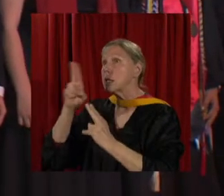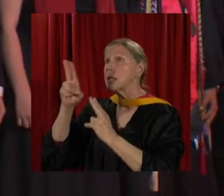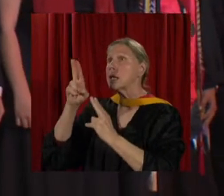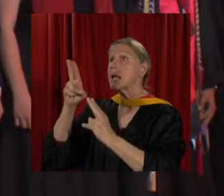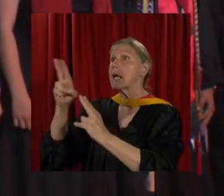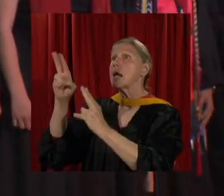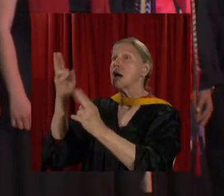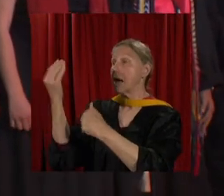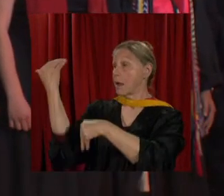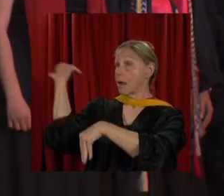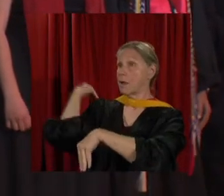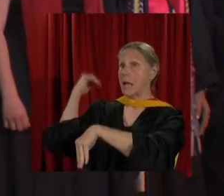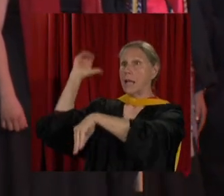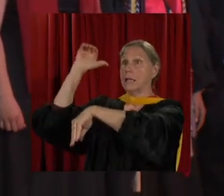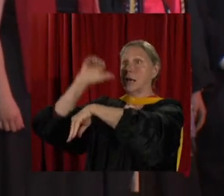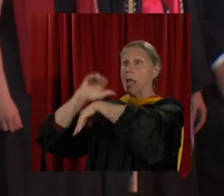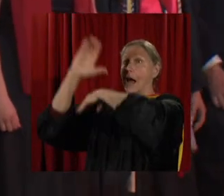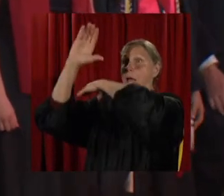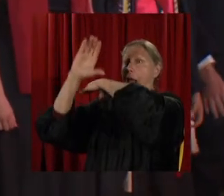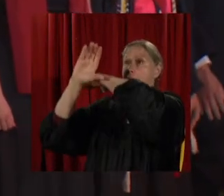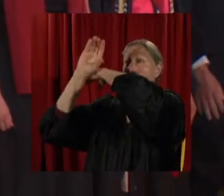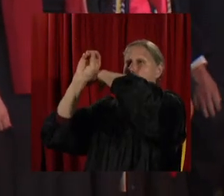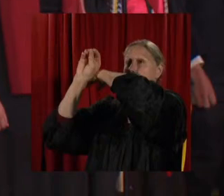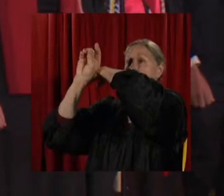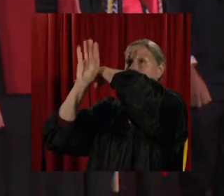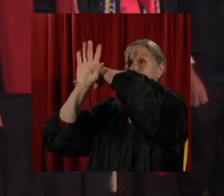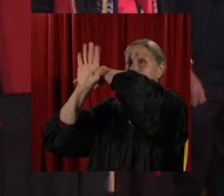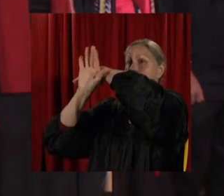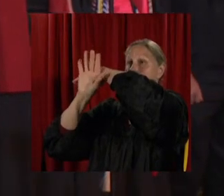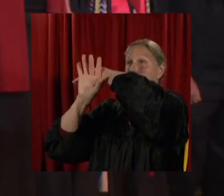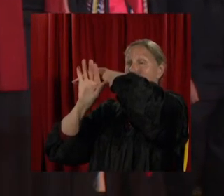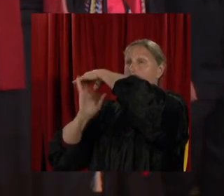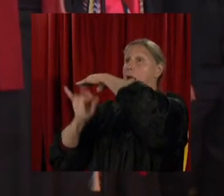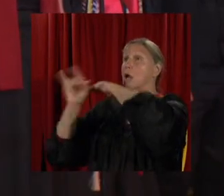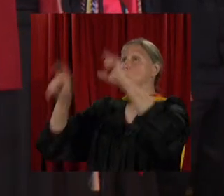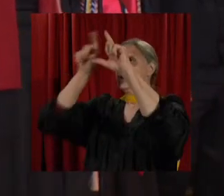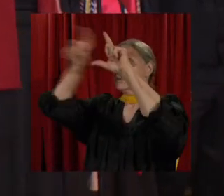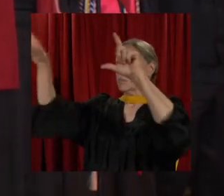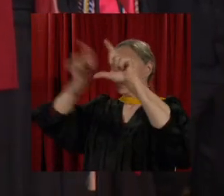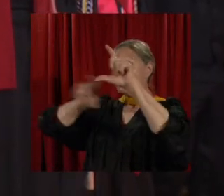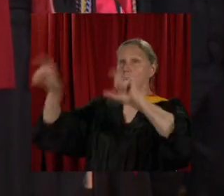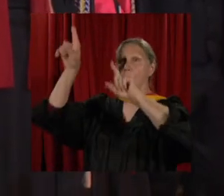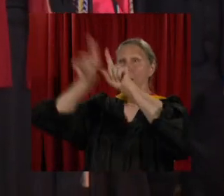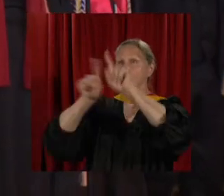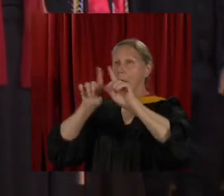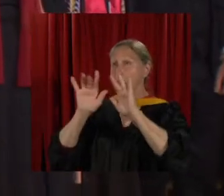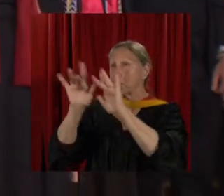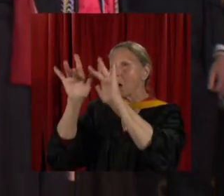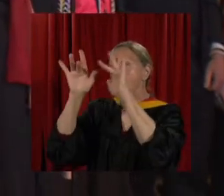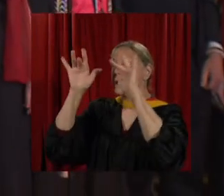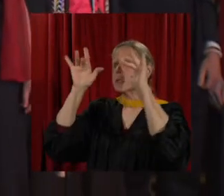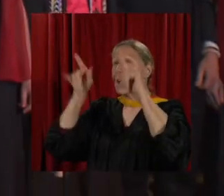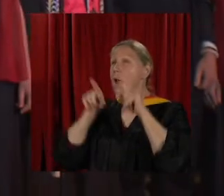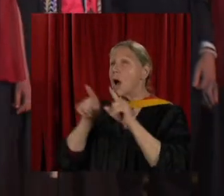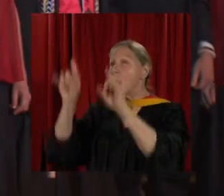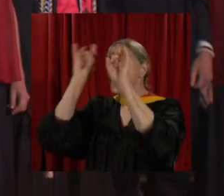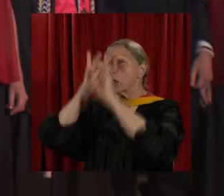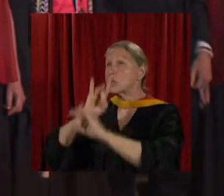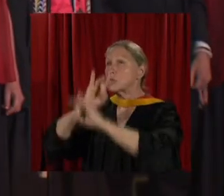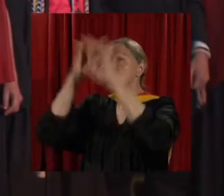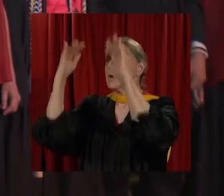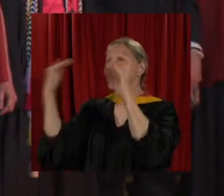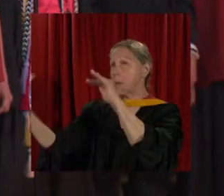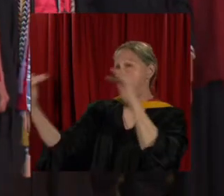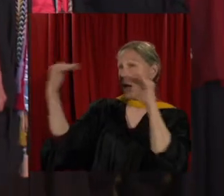we hailed at the twilight's last gleaming, whose broad stripes and bright